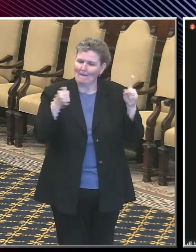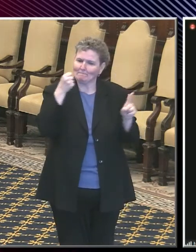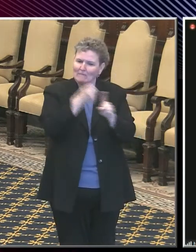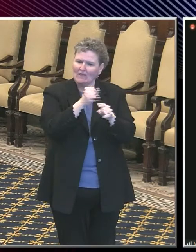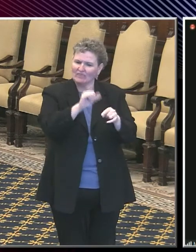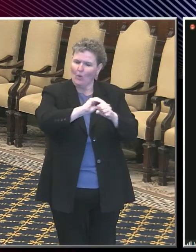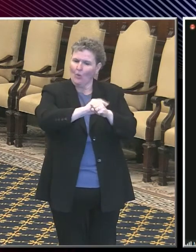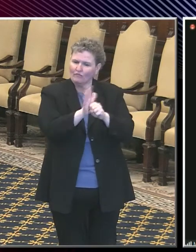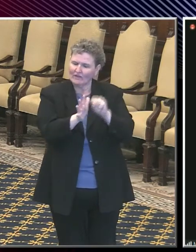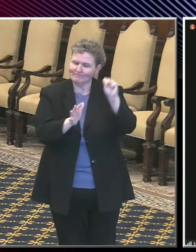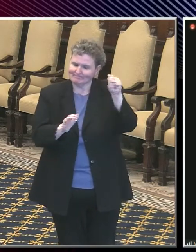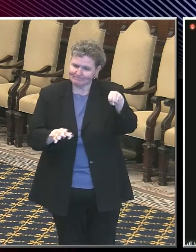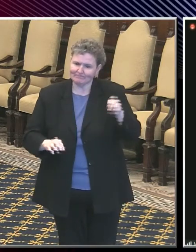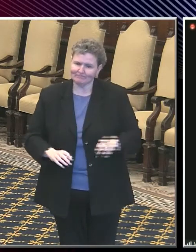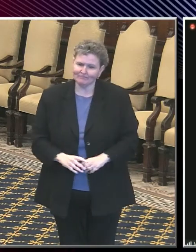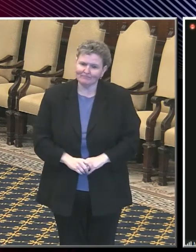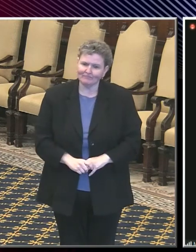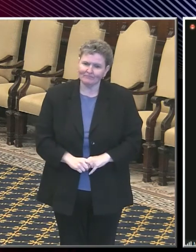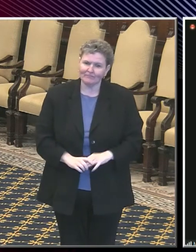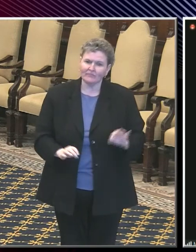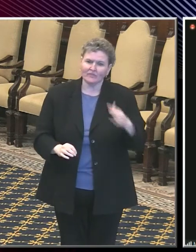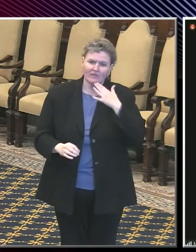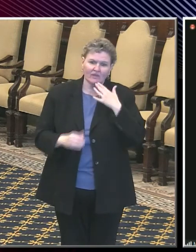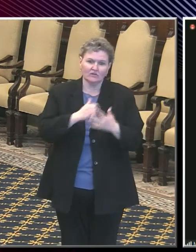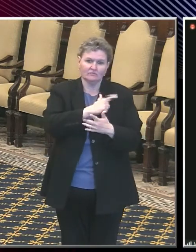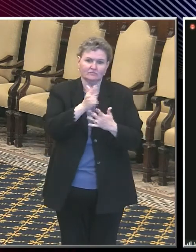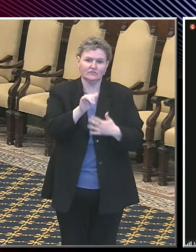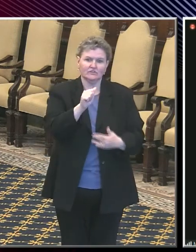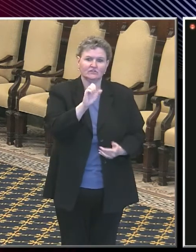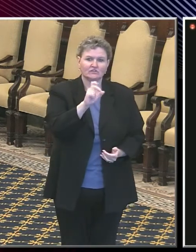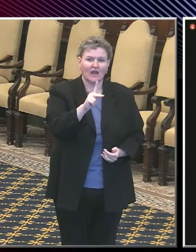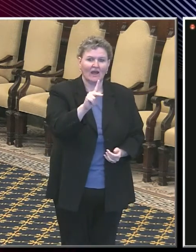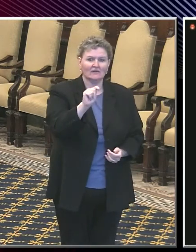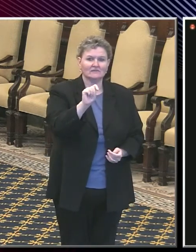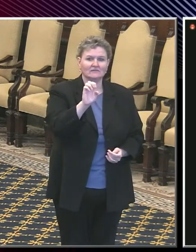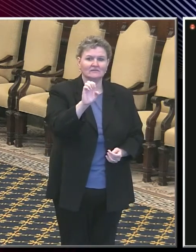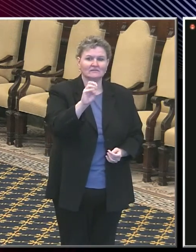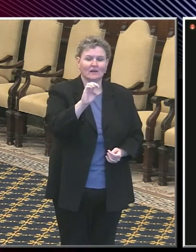les da los resultados en ese momento, porque obviamente no hay otra manera de comunicarse con ellos después.